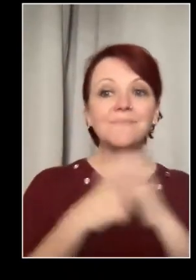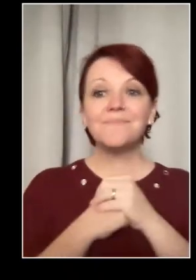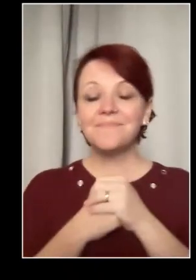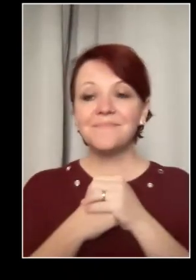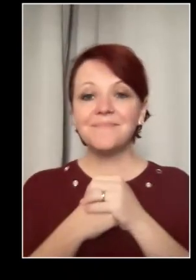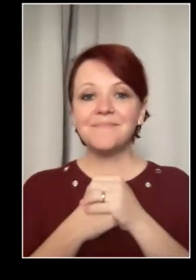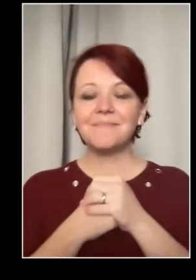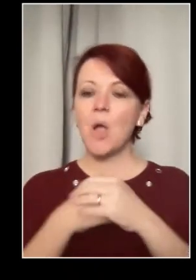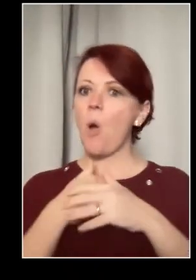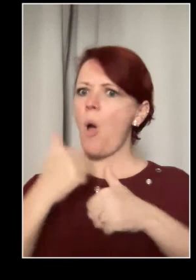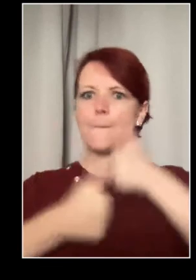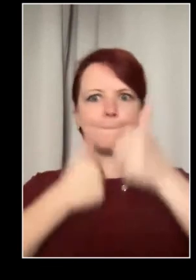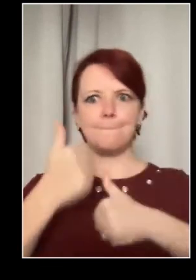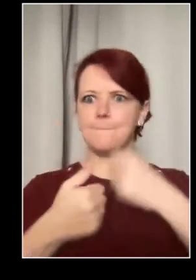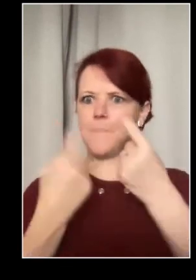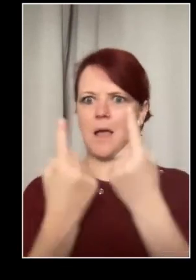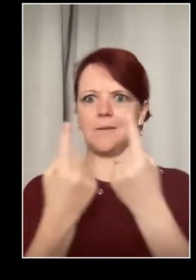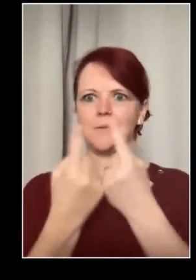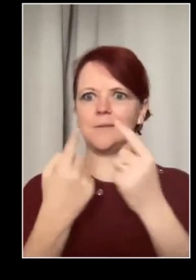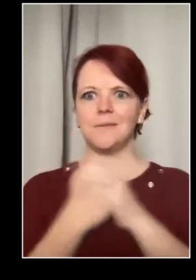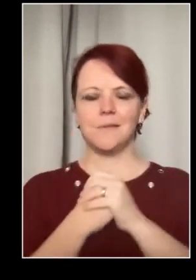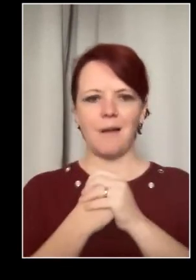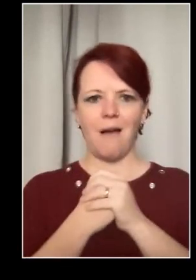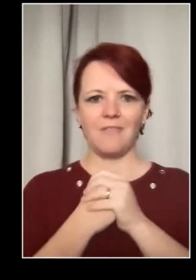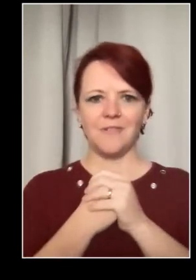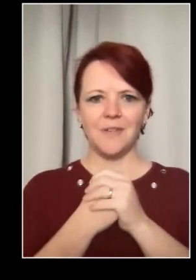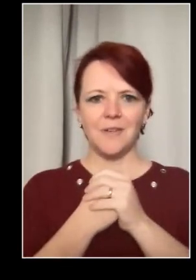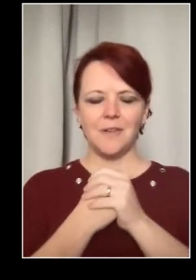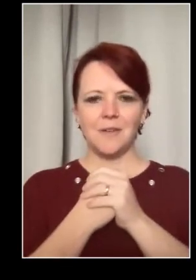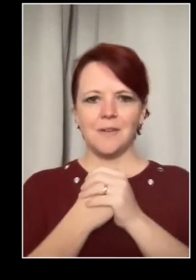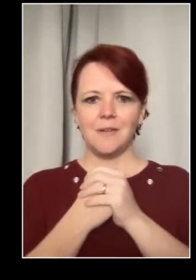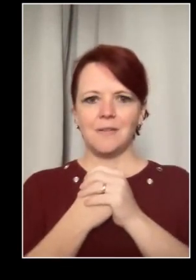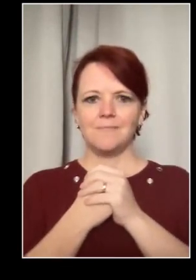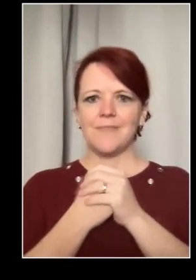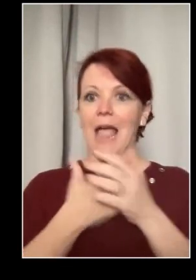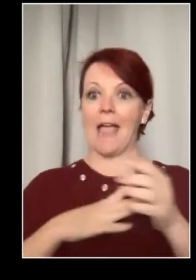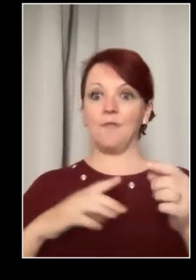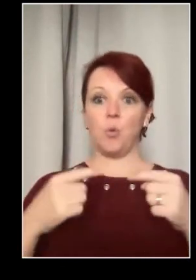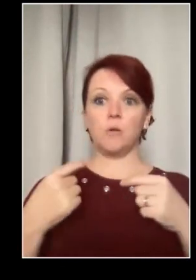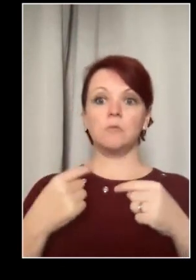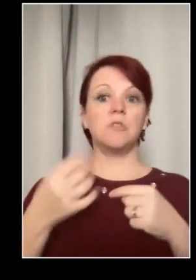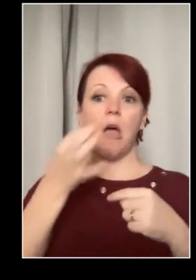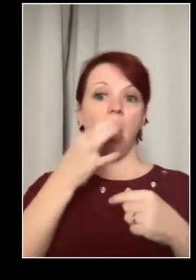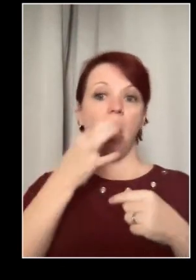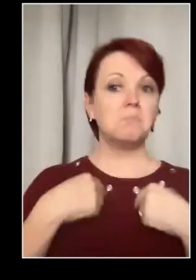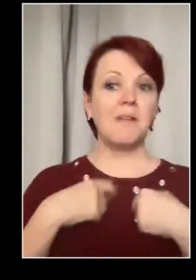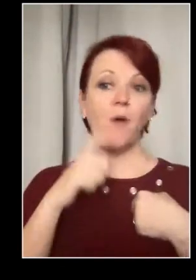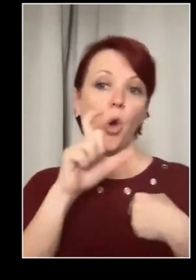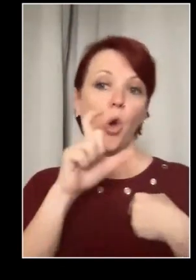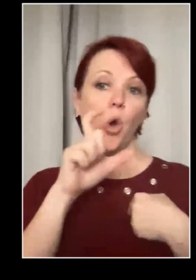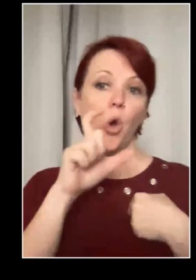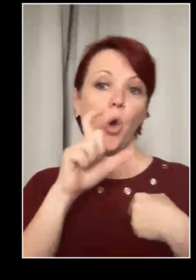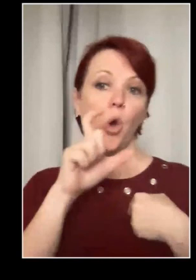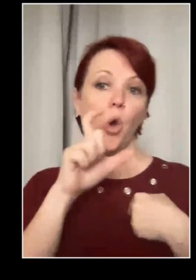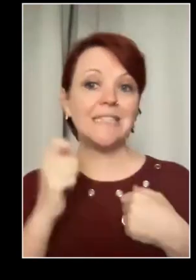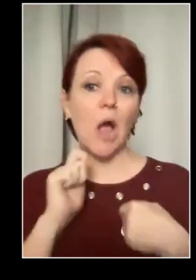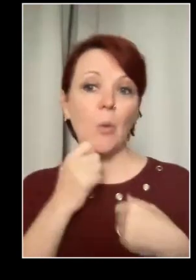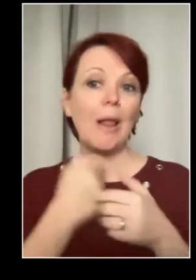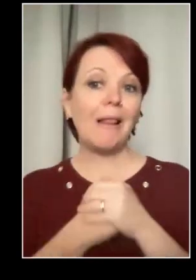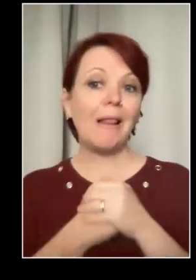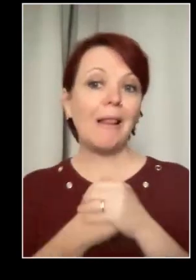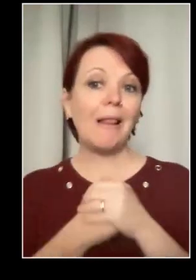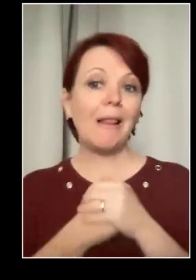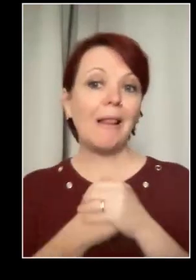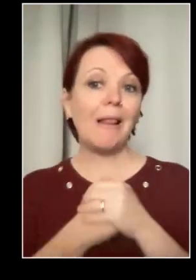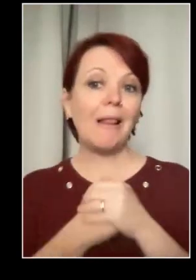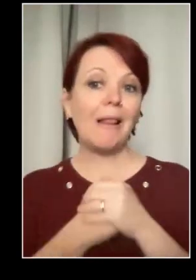Amazing stuff. Well deserved, Sharon. And if you're looking for anyone to be a Coca-Cola taster, you just let me know. I'm very thirsty now. Thank you to